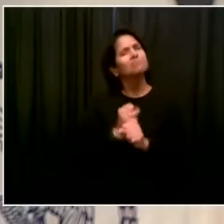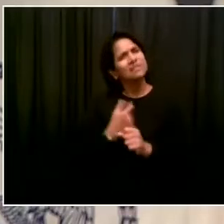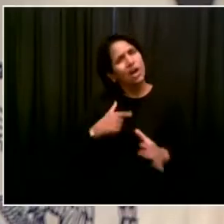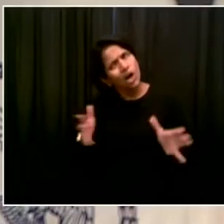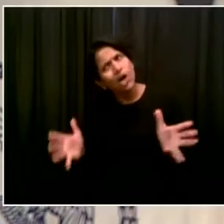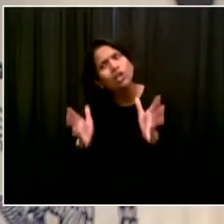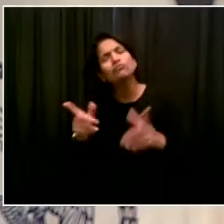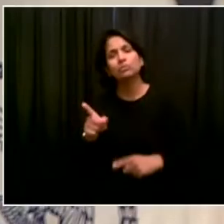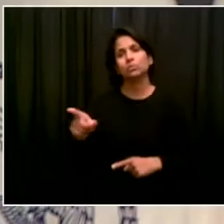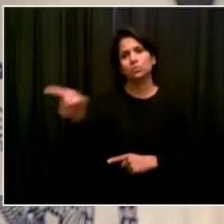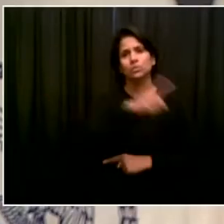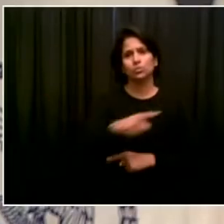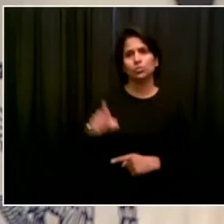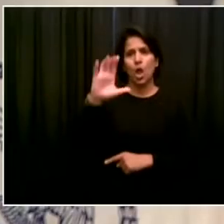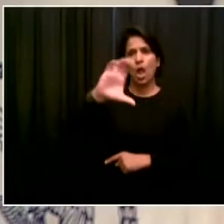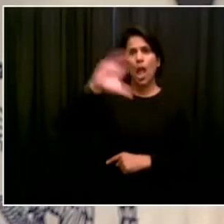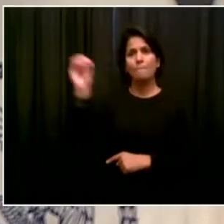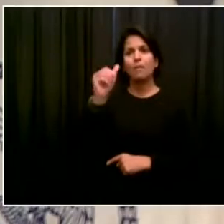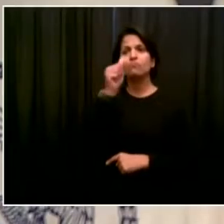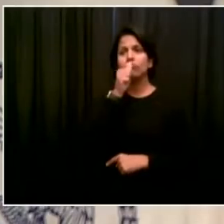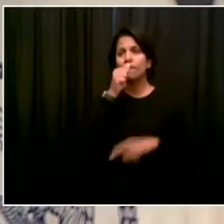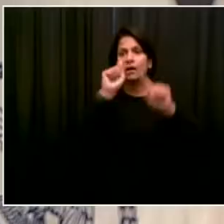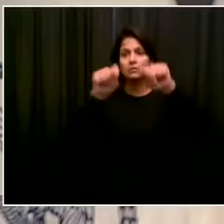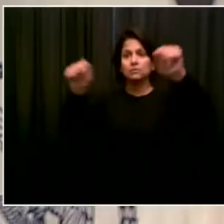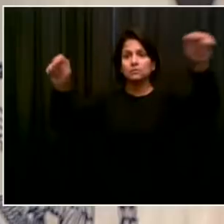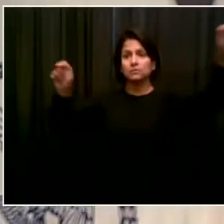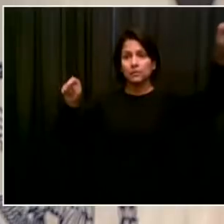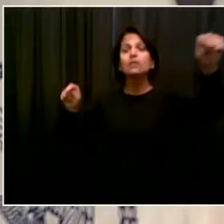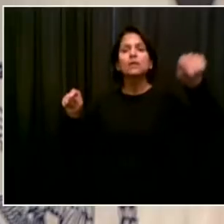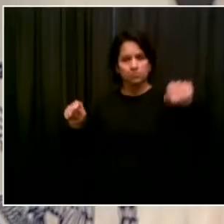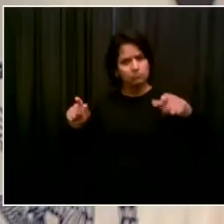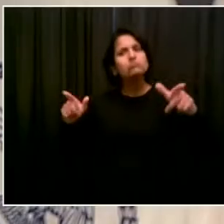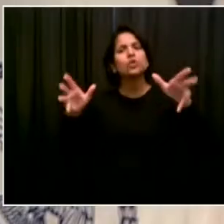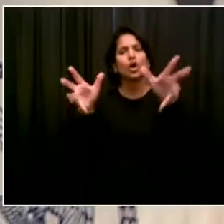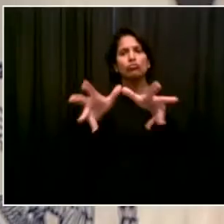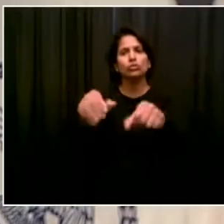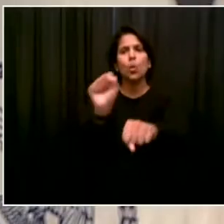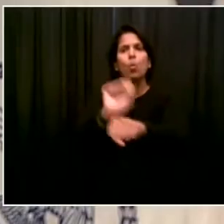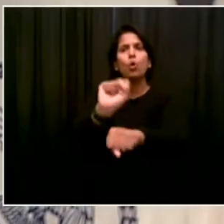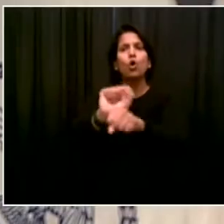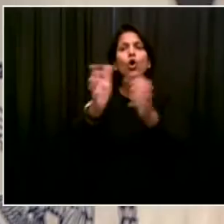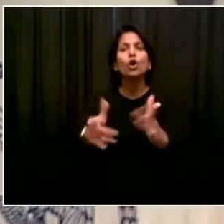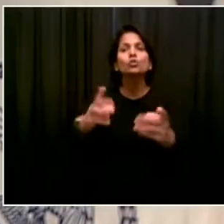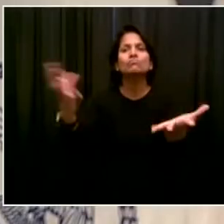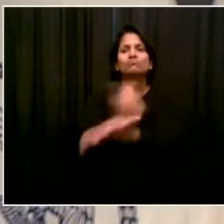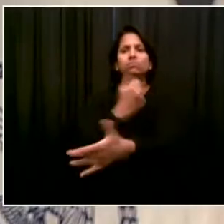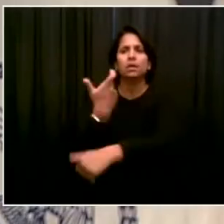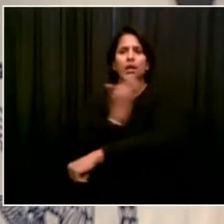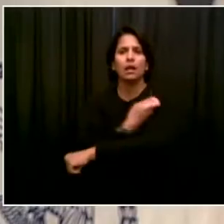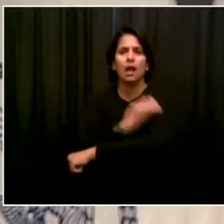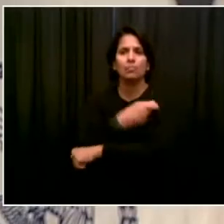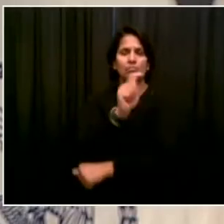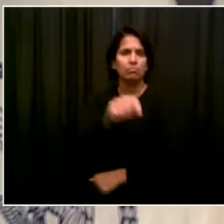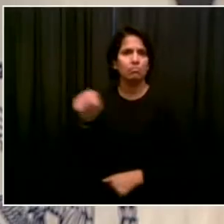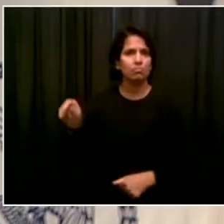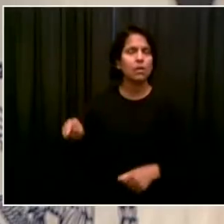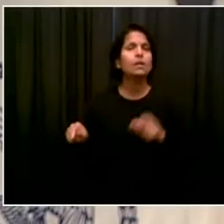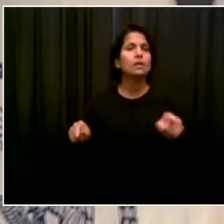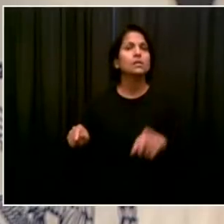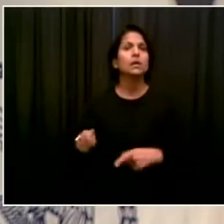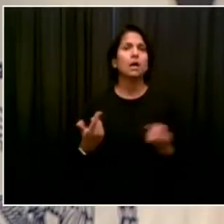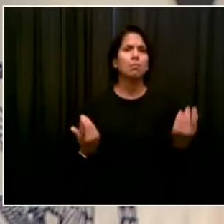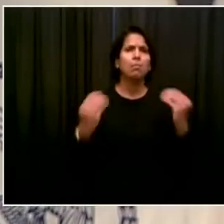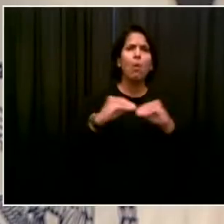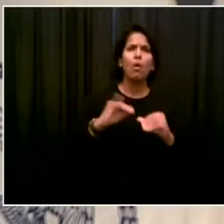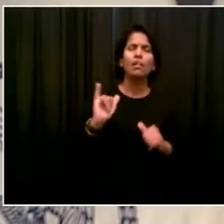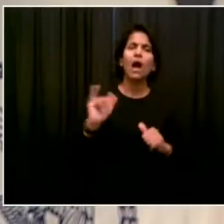now I want you to hear from the man who will be issuing this order and has done so much for this city to help us end the